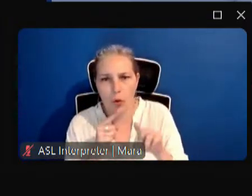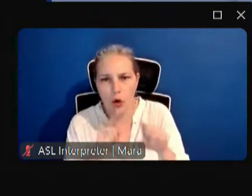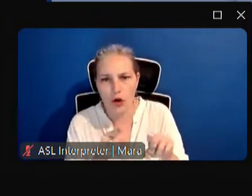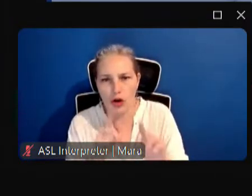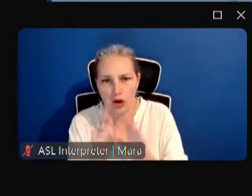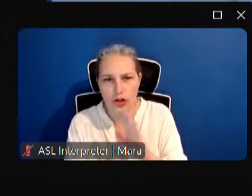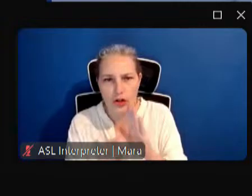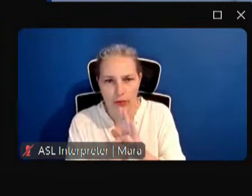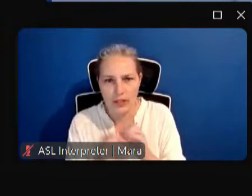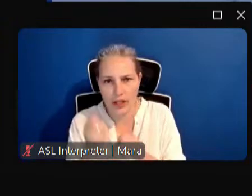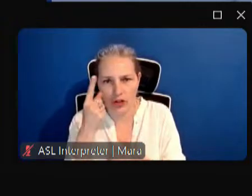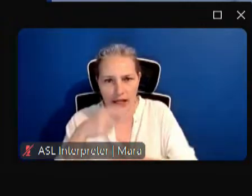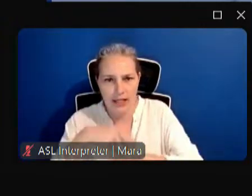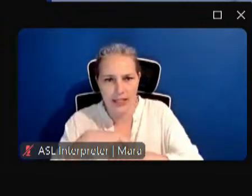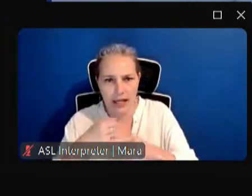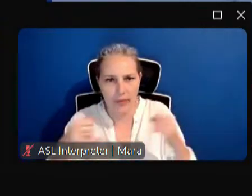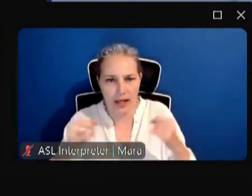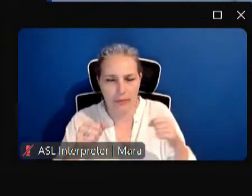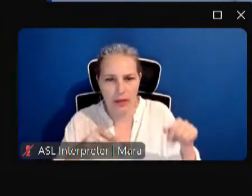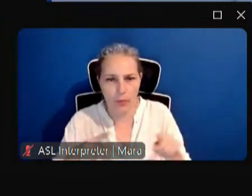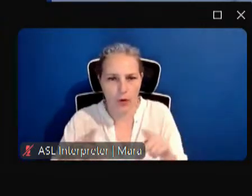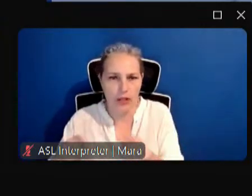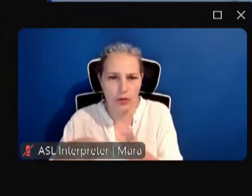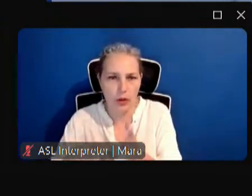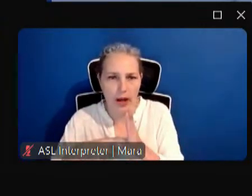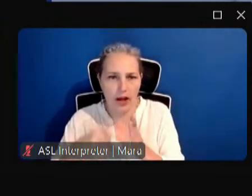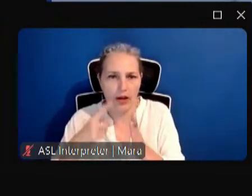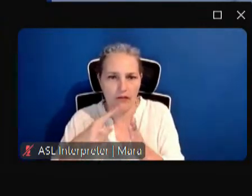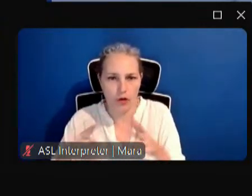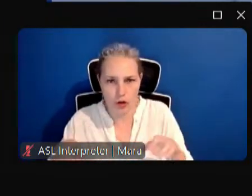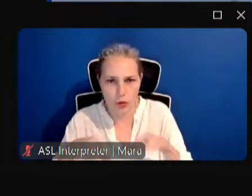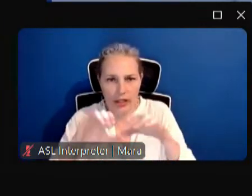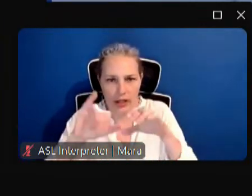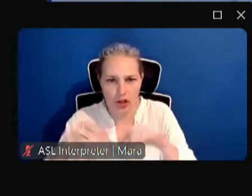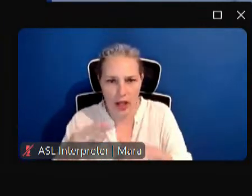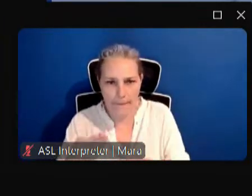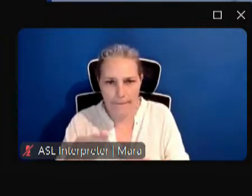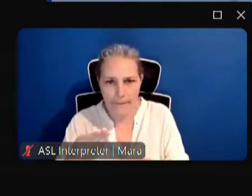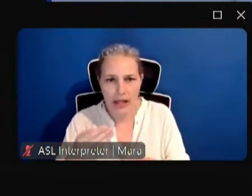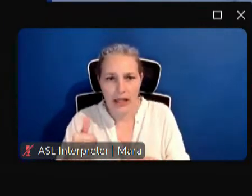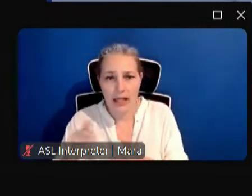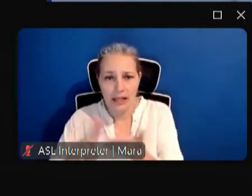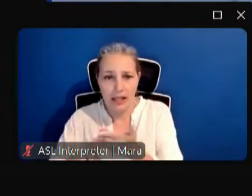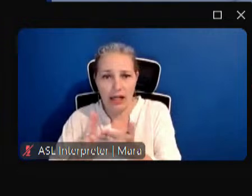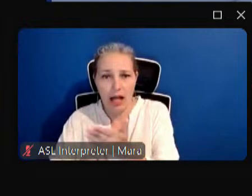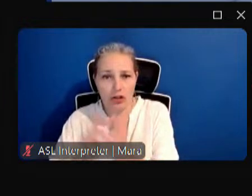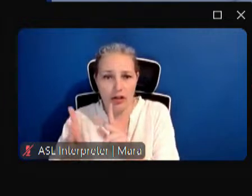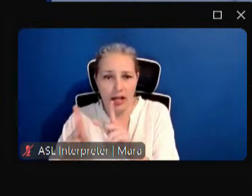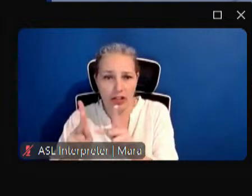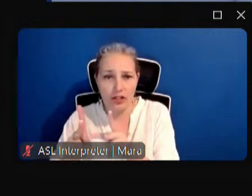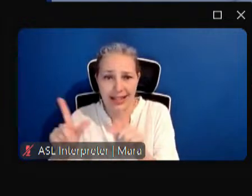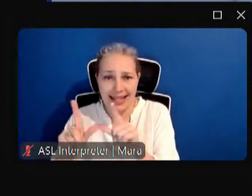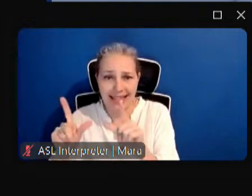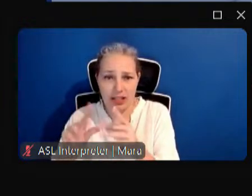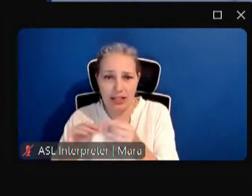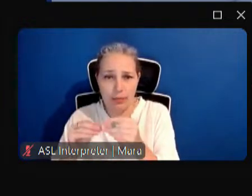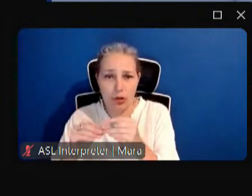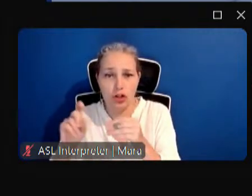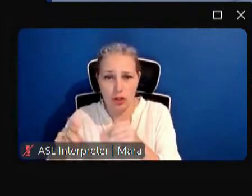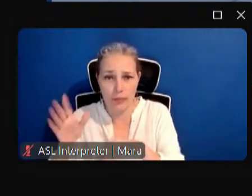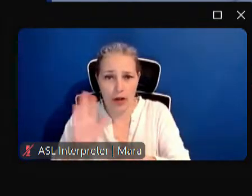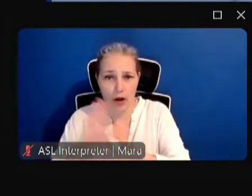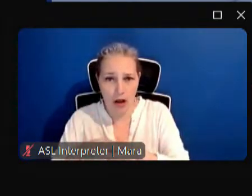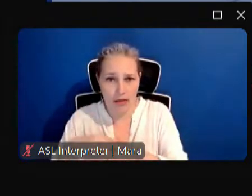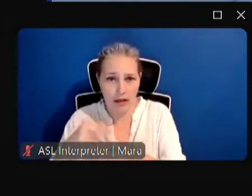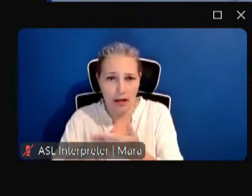and the permits that are going to be required to complete this job. The contractor's license number should be on the contract, and also the cancellation